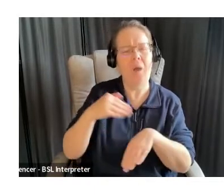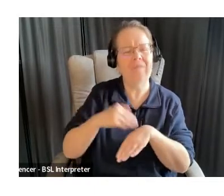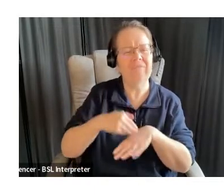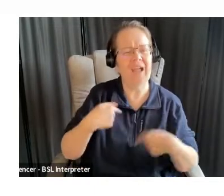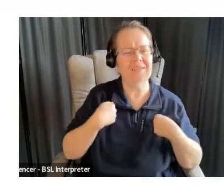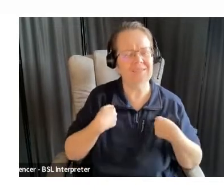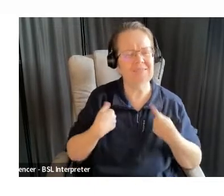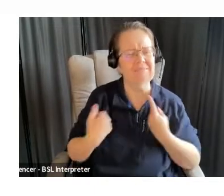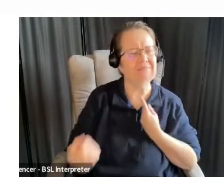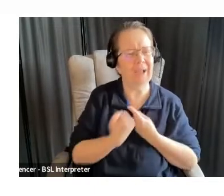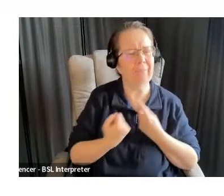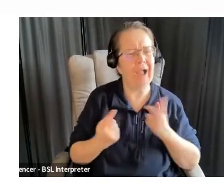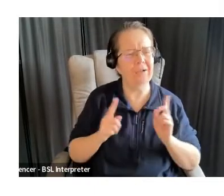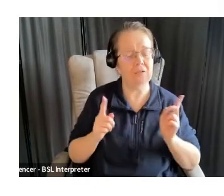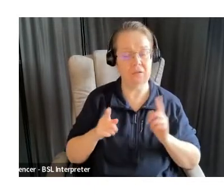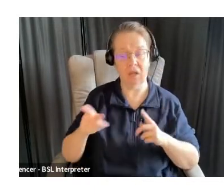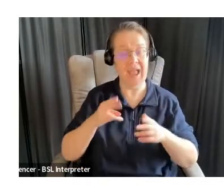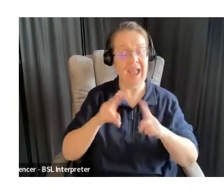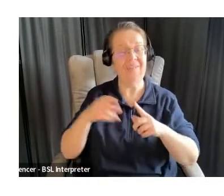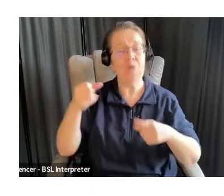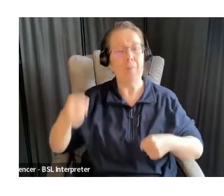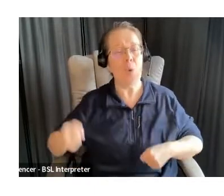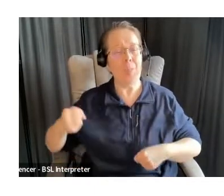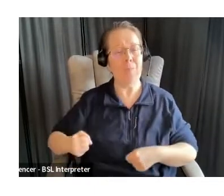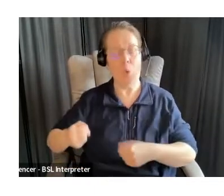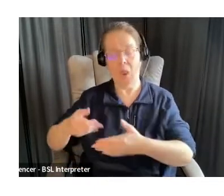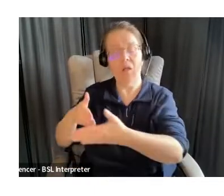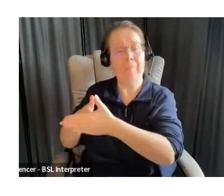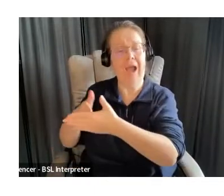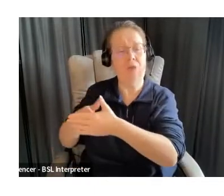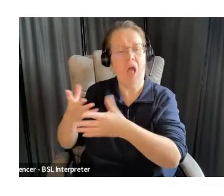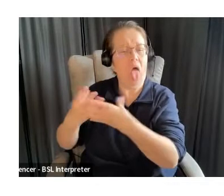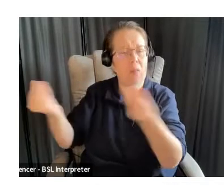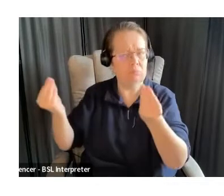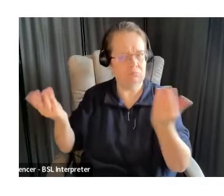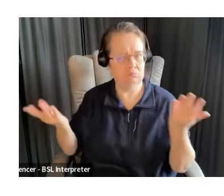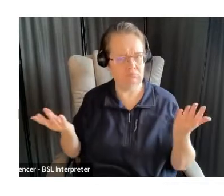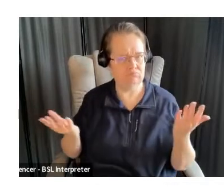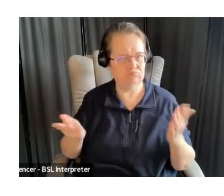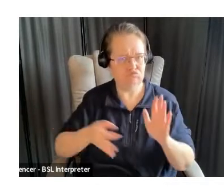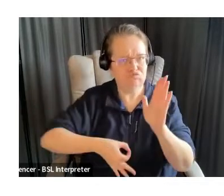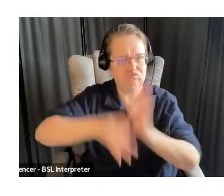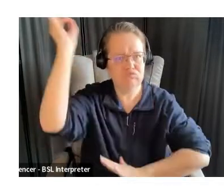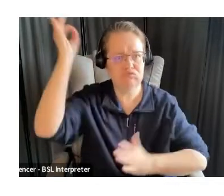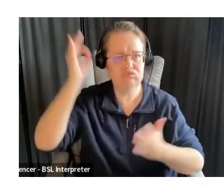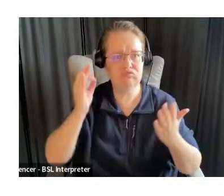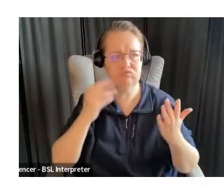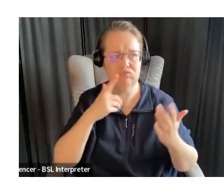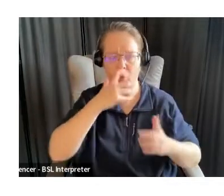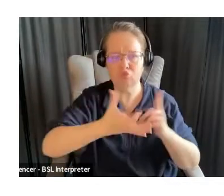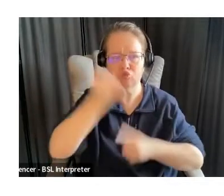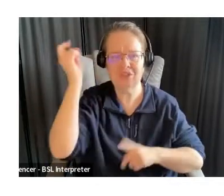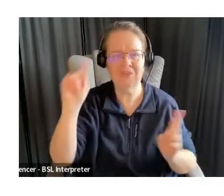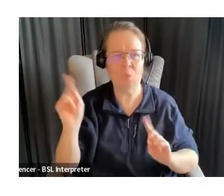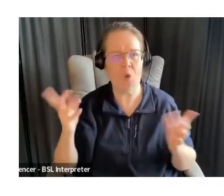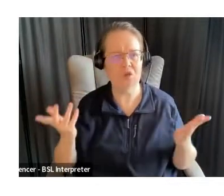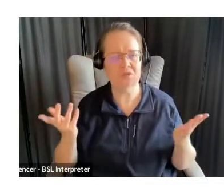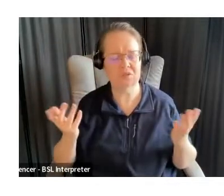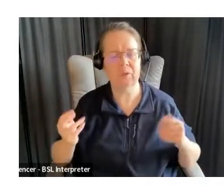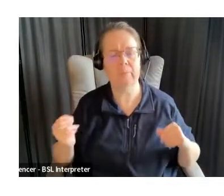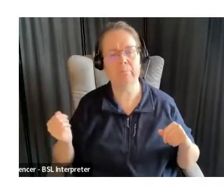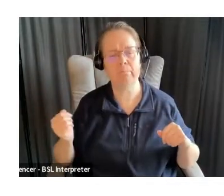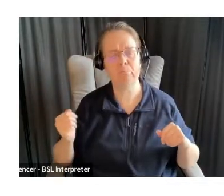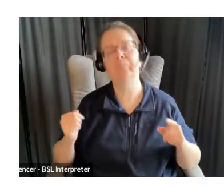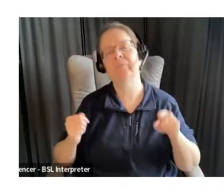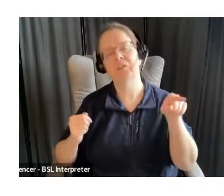what if that barrier wasn't there? What could you have been doing, or how could you have been achieving? So you